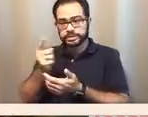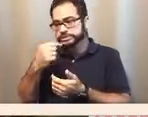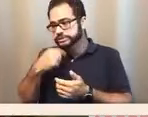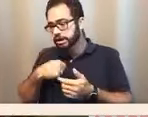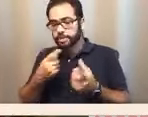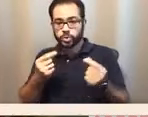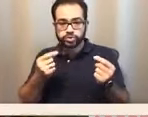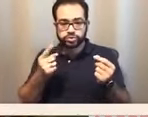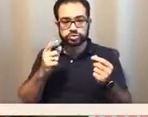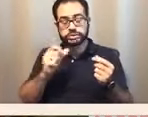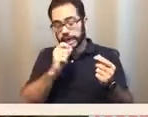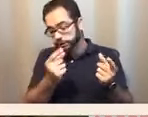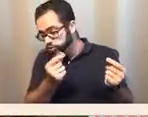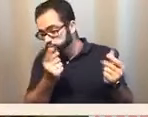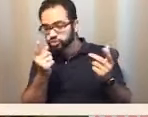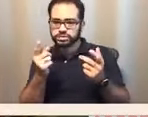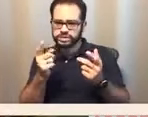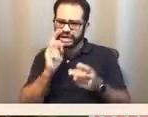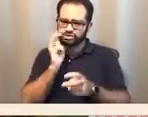to do. It's hard work.